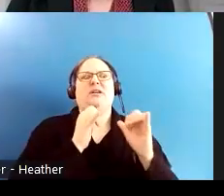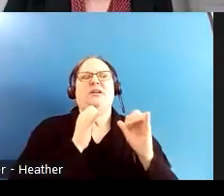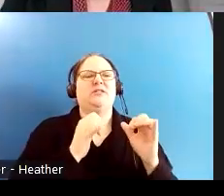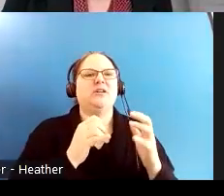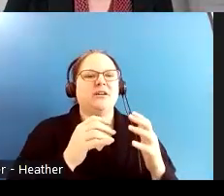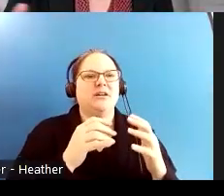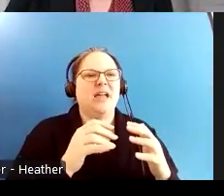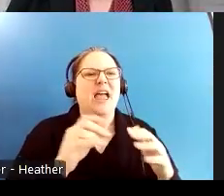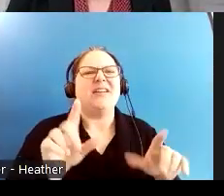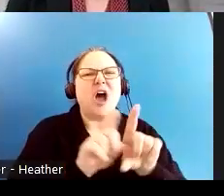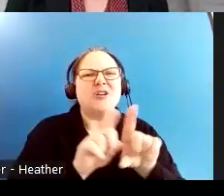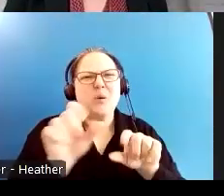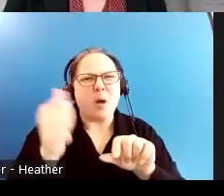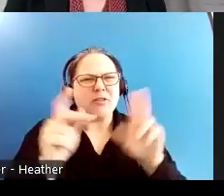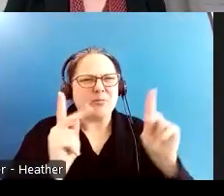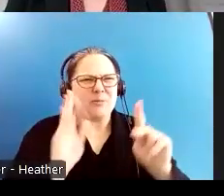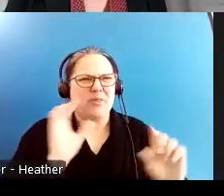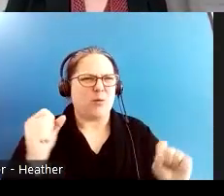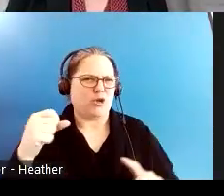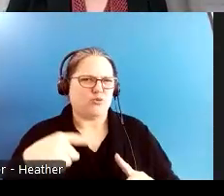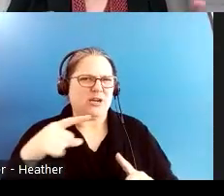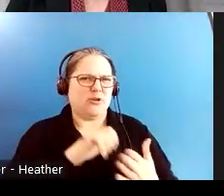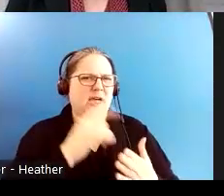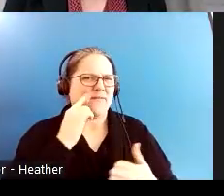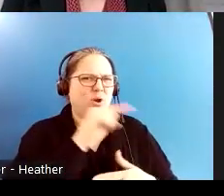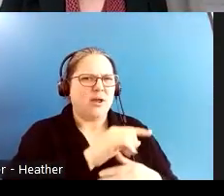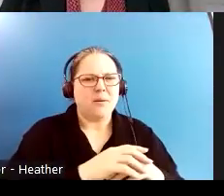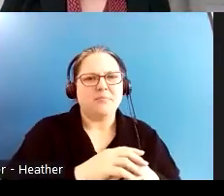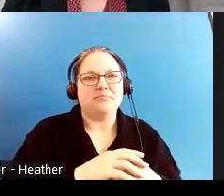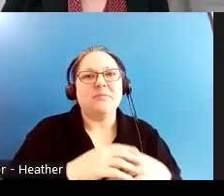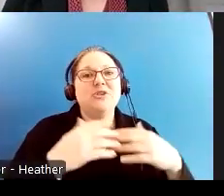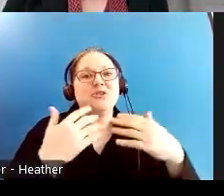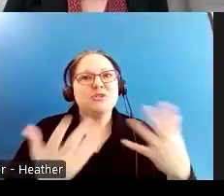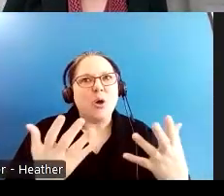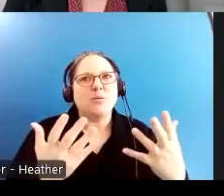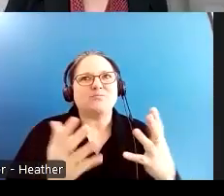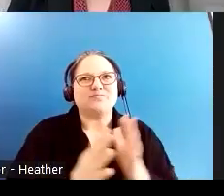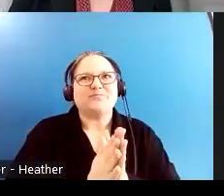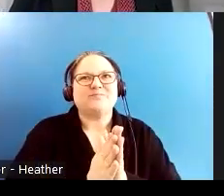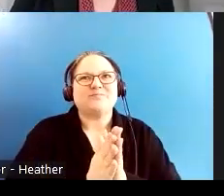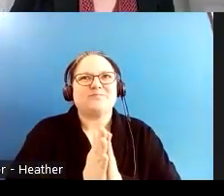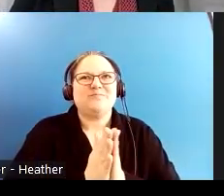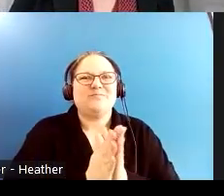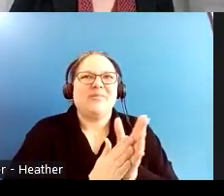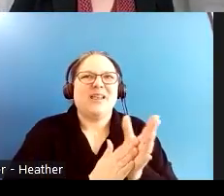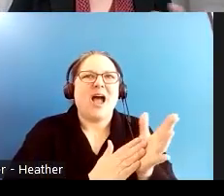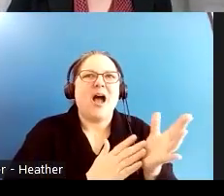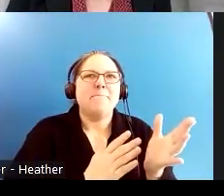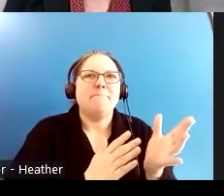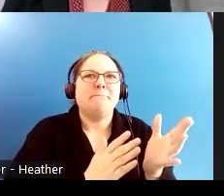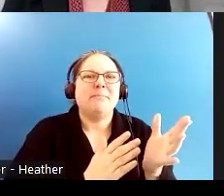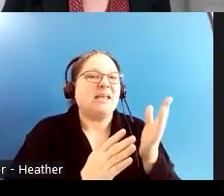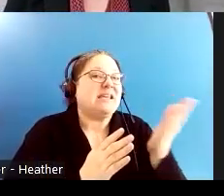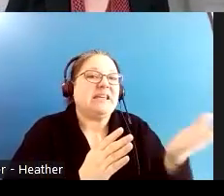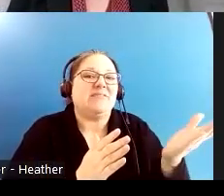people that were sort of triggering that. And so it begs the question of what really it was the diagnosis. He no longer